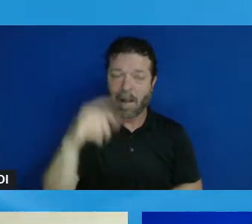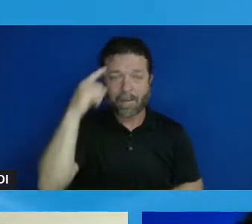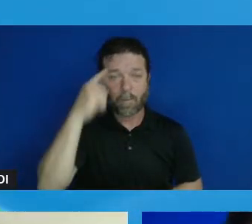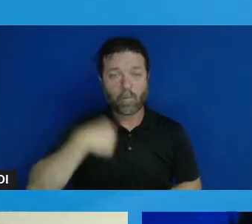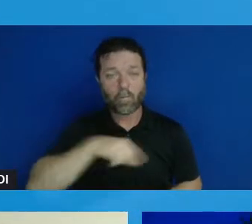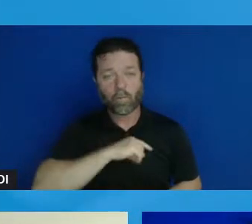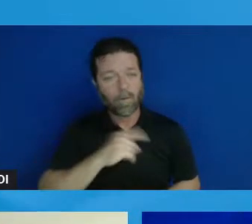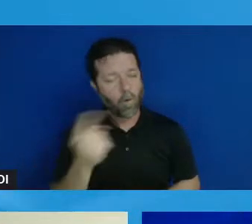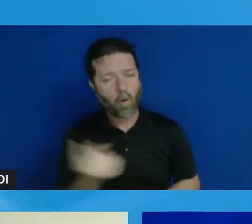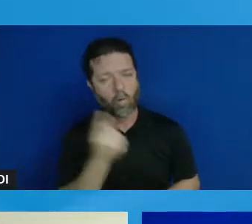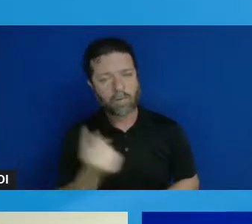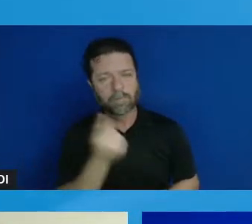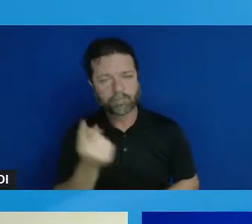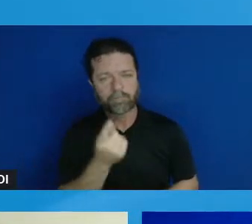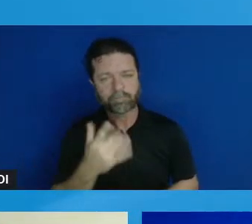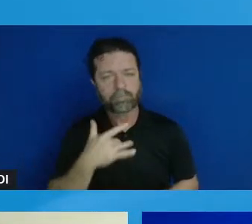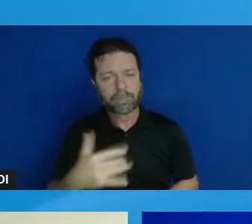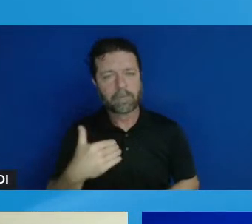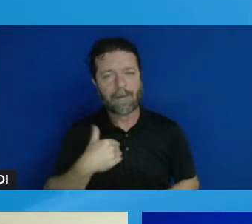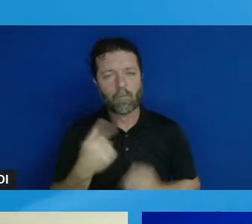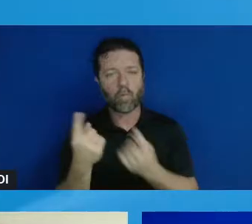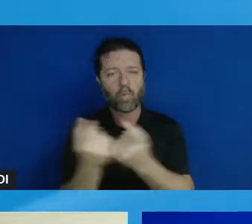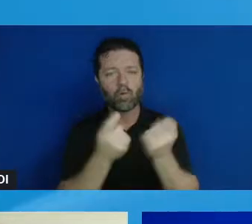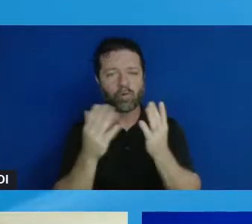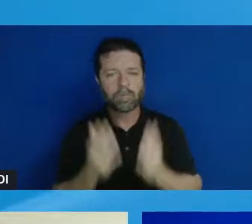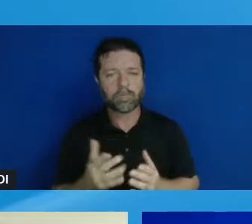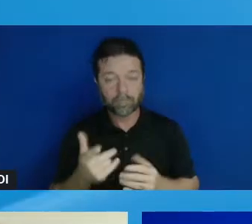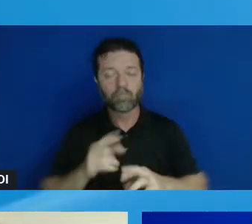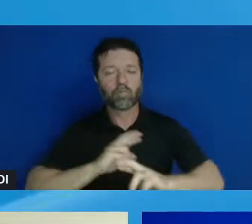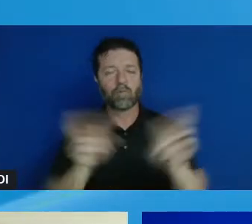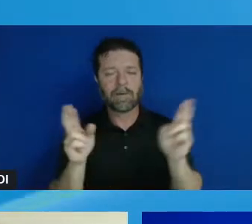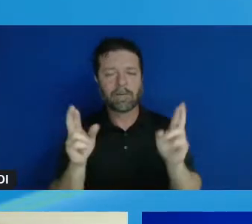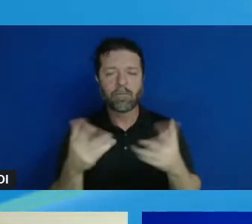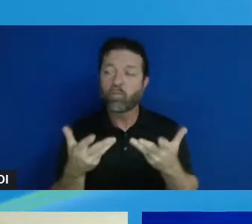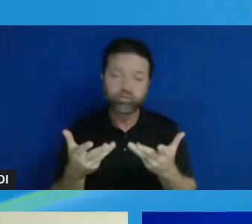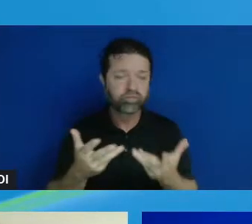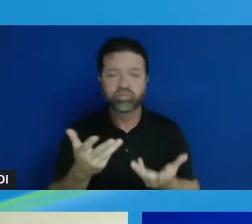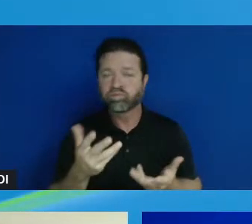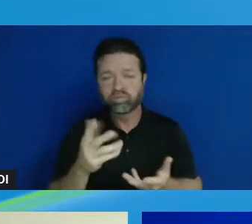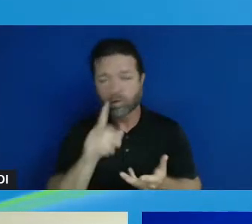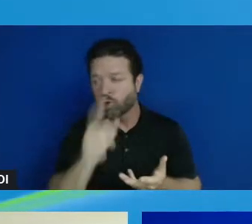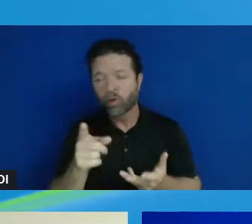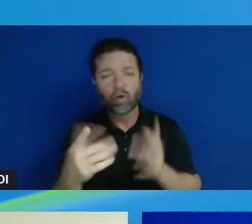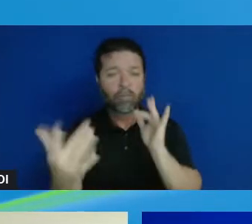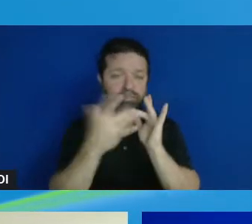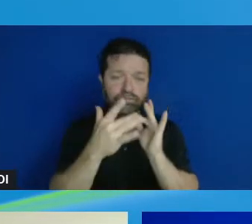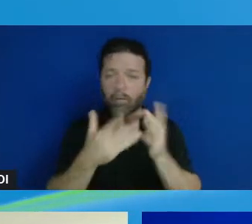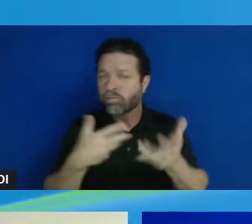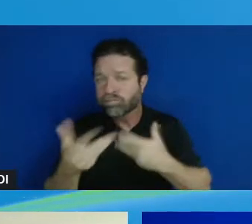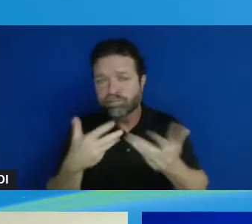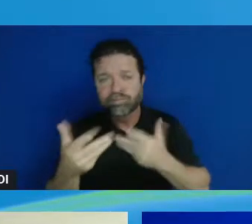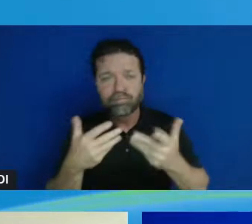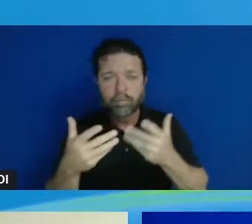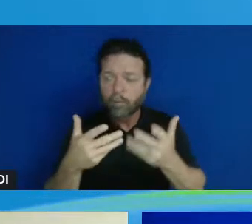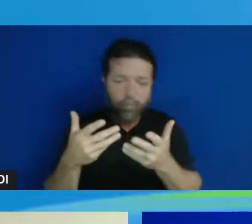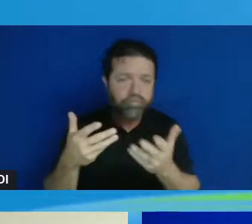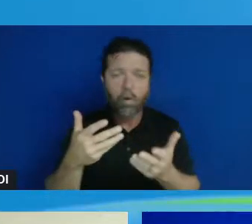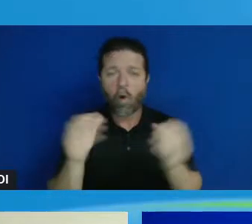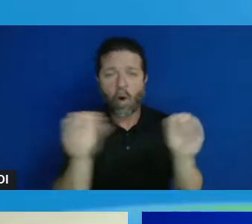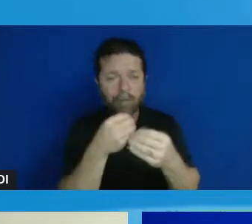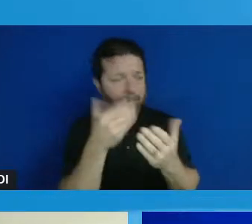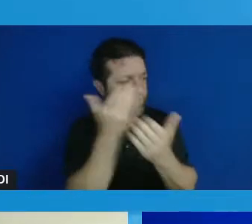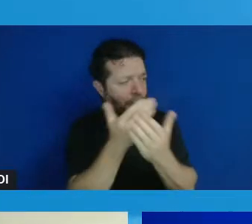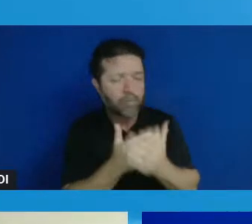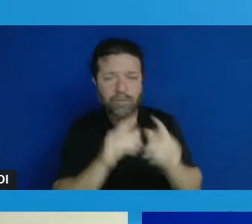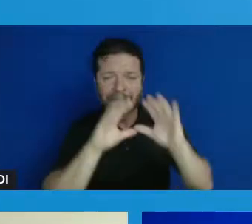have recruiters ready and willing to answer questions. And then, of course, the office verification team and even